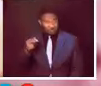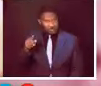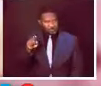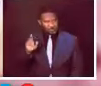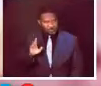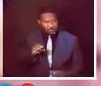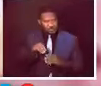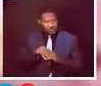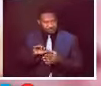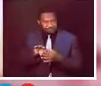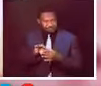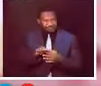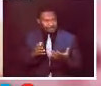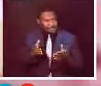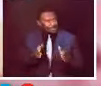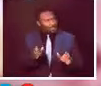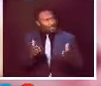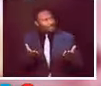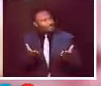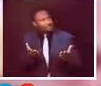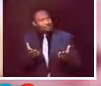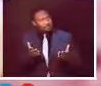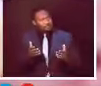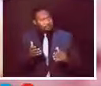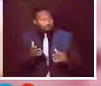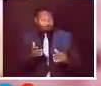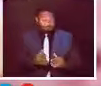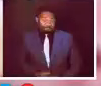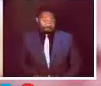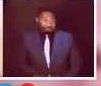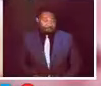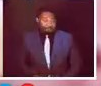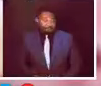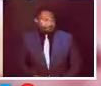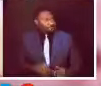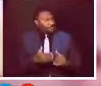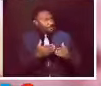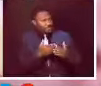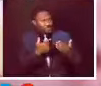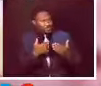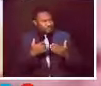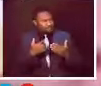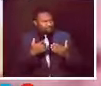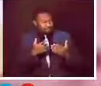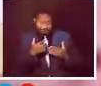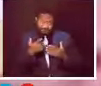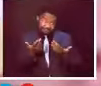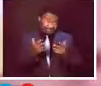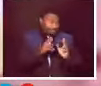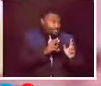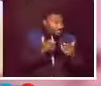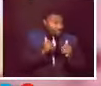you. Let's allow this to go. Then, subject to you sorting out your issues with your delegation for the ECOWAS